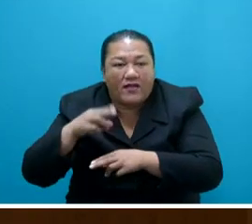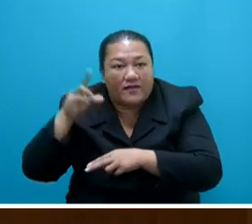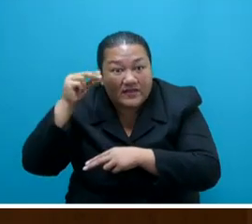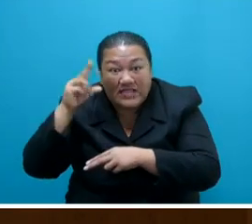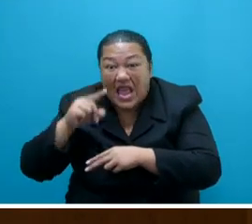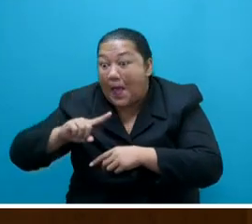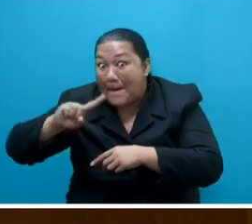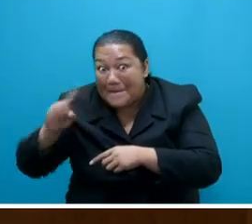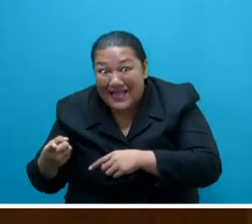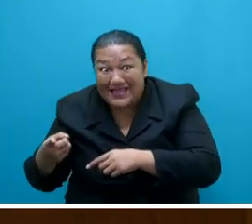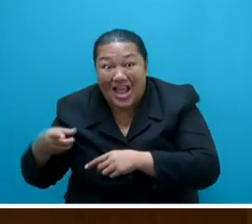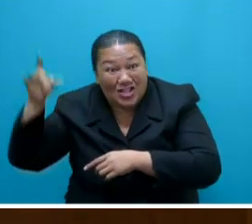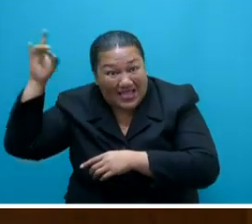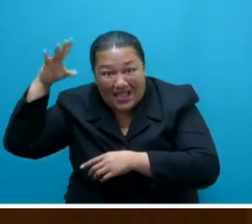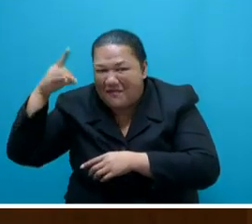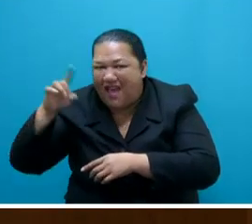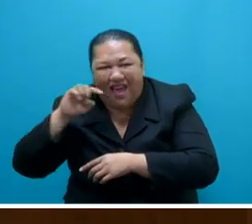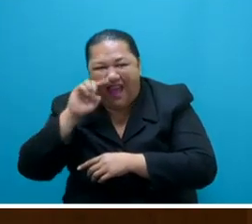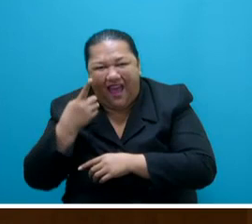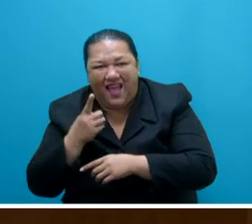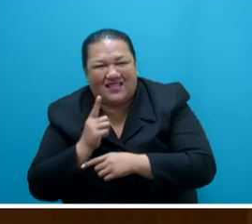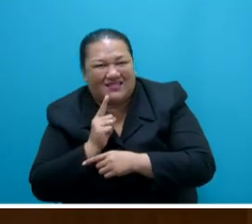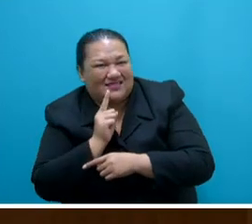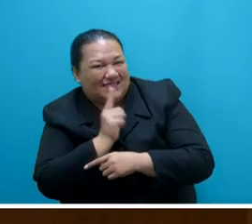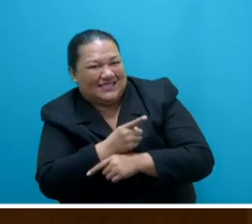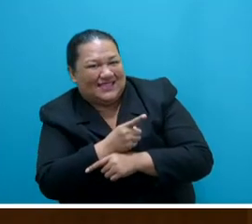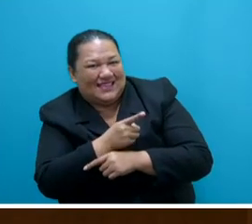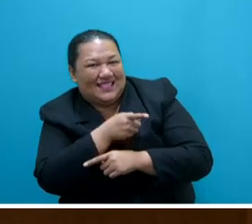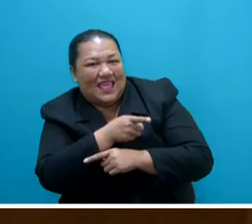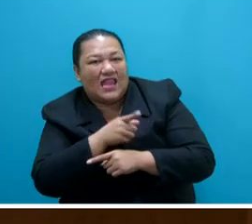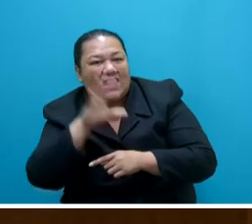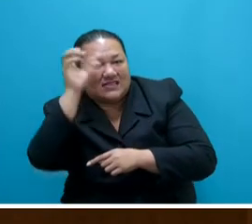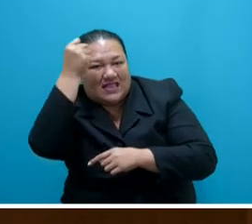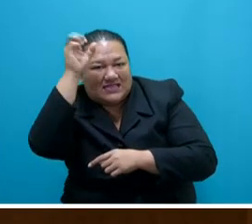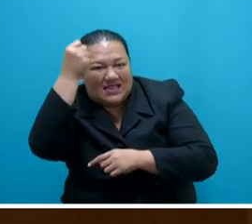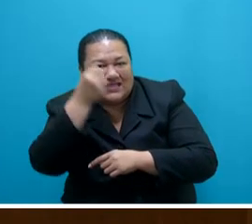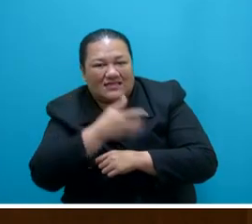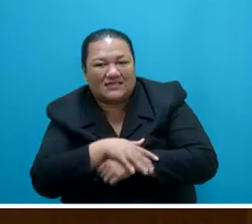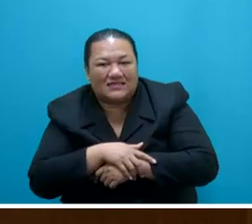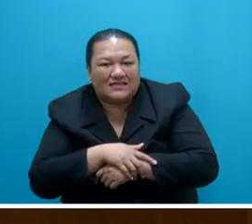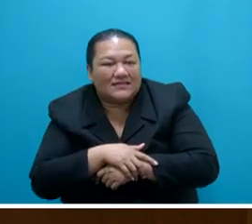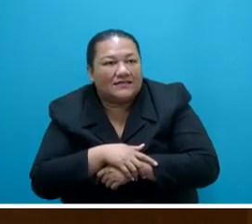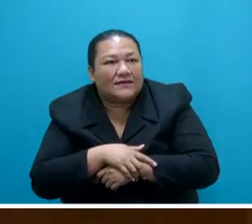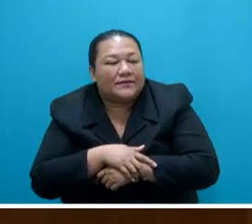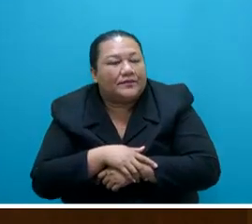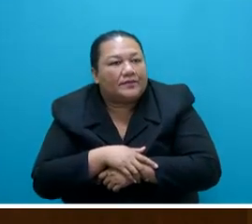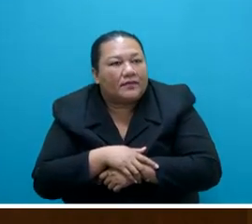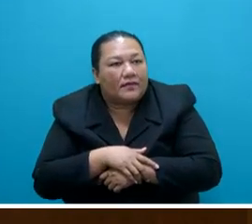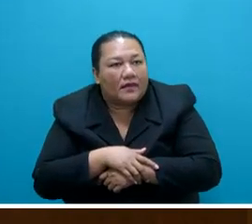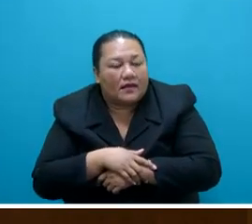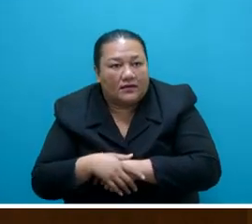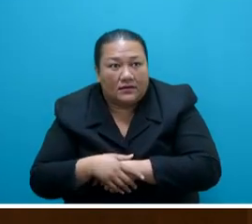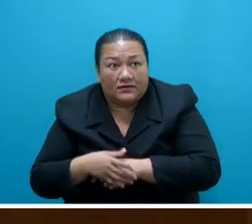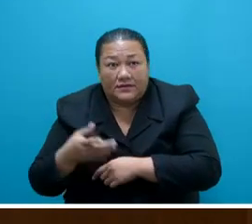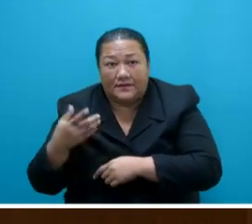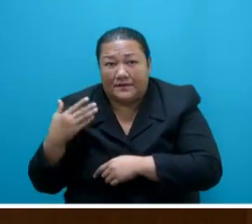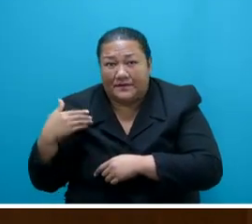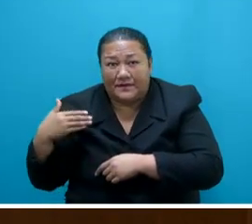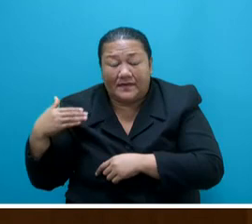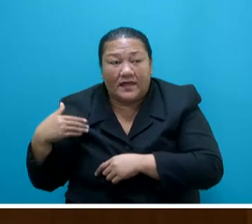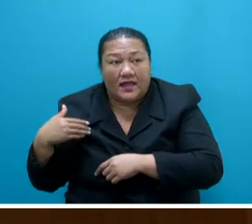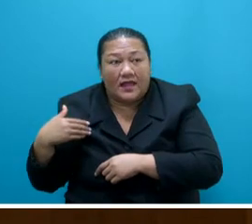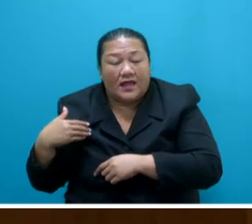I endorse Honorable Seru Ratu's advice to you, members of the opposition. Get rid of your